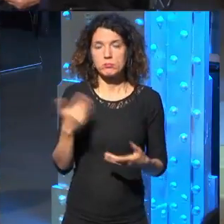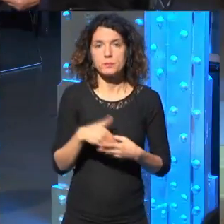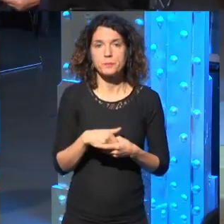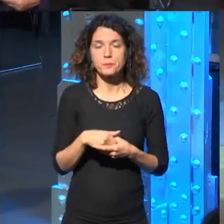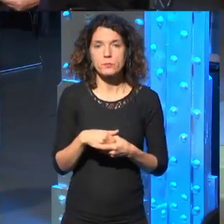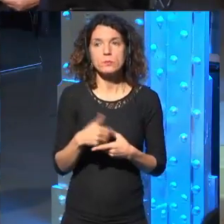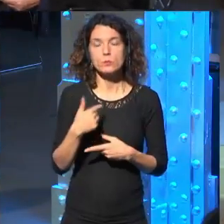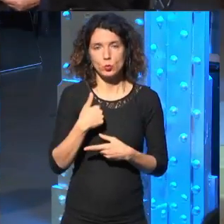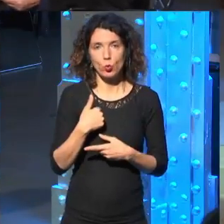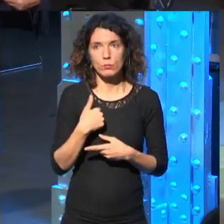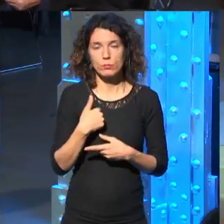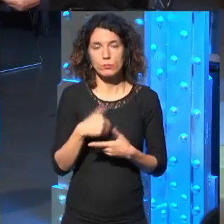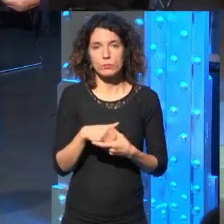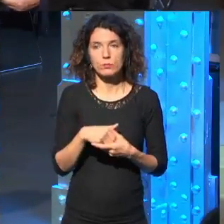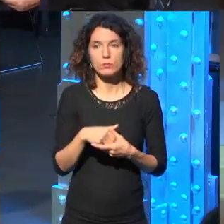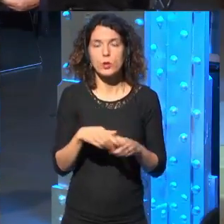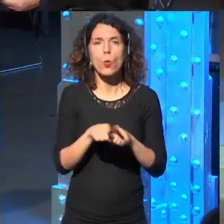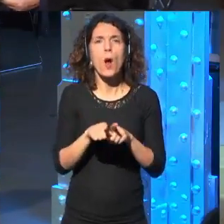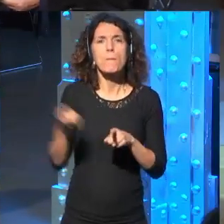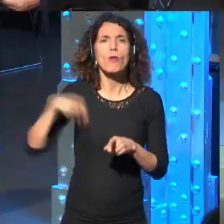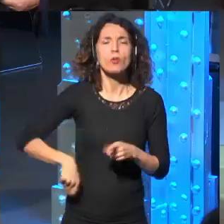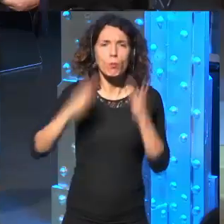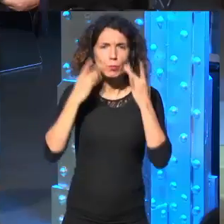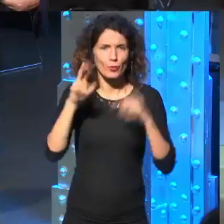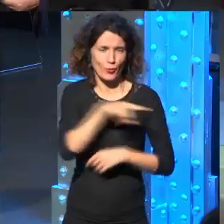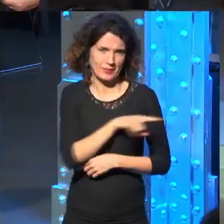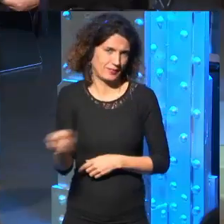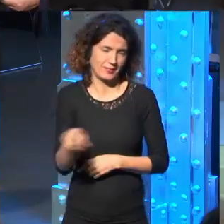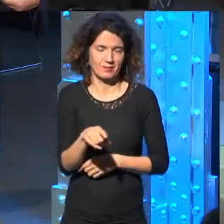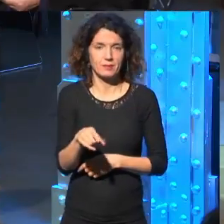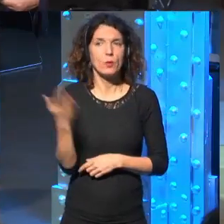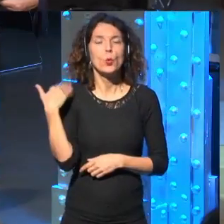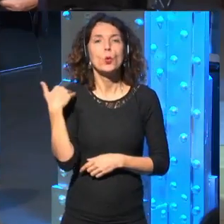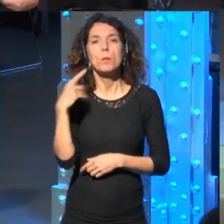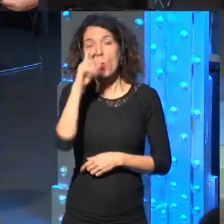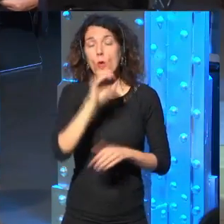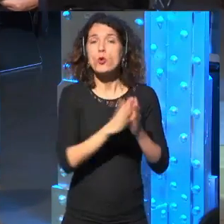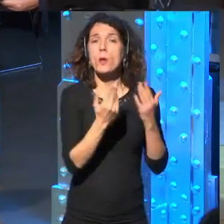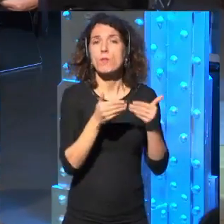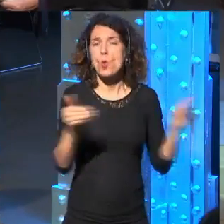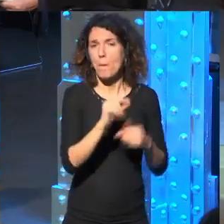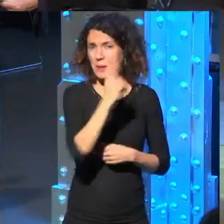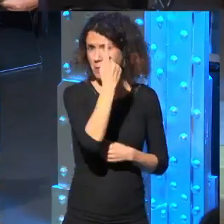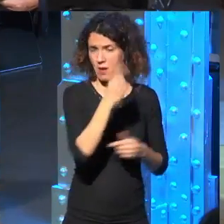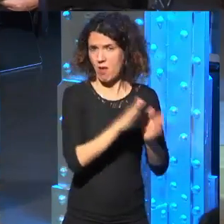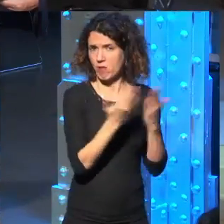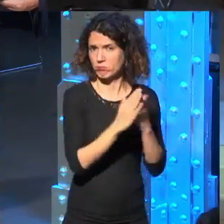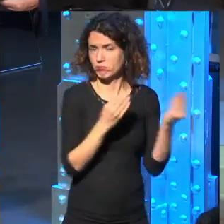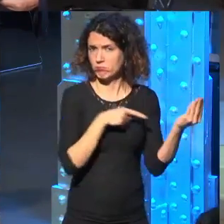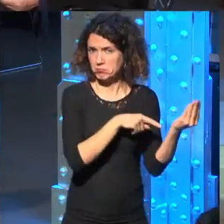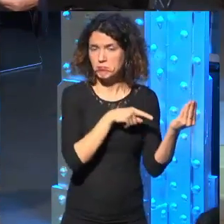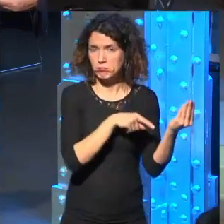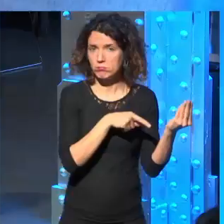naive. Now I'm thinking, my first novel, Cevdet Bey and his son, the main body of the book takes place